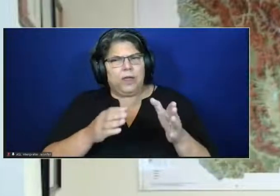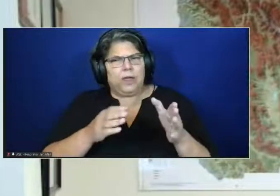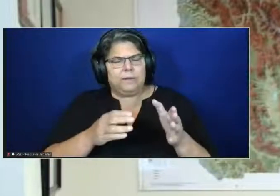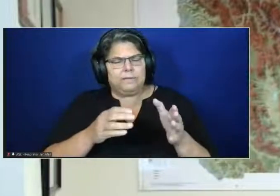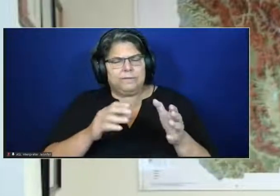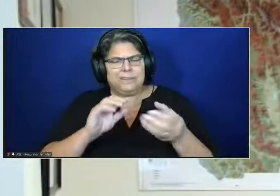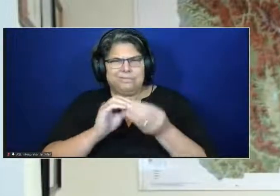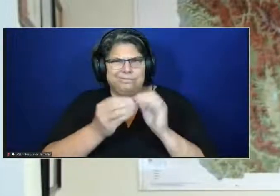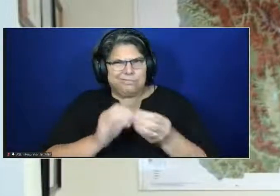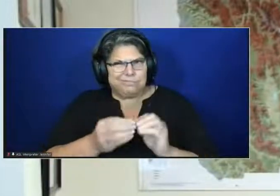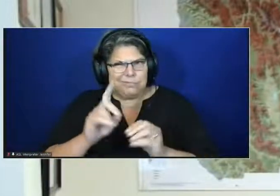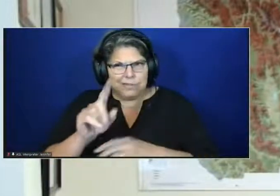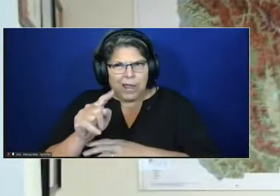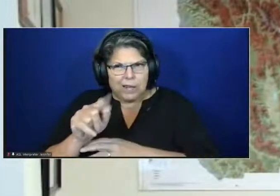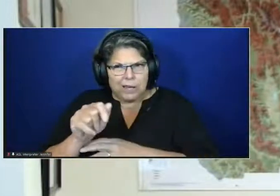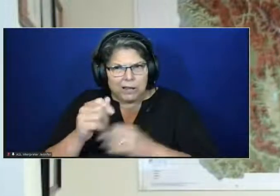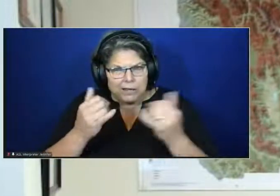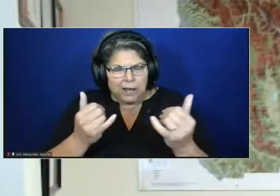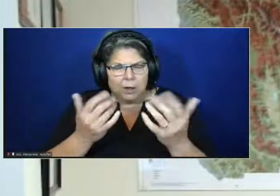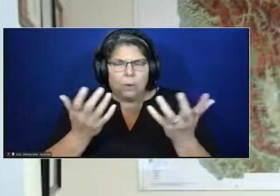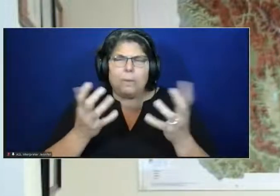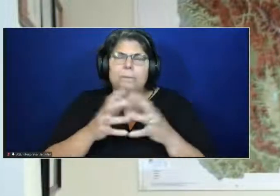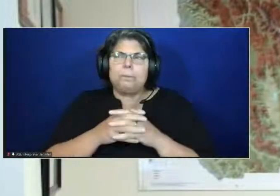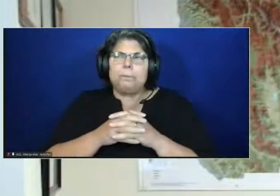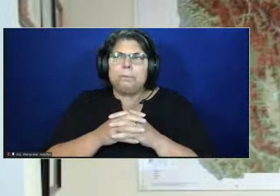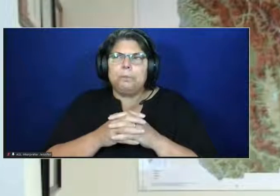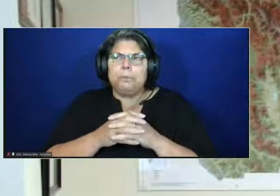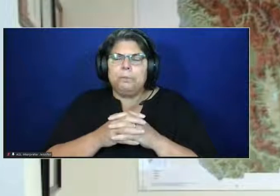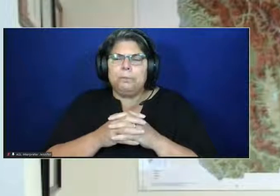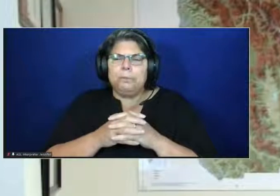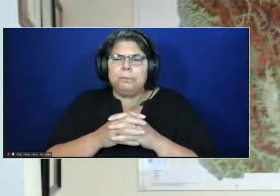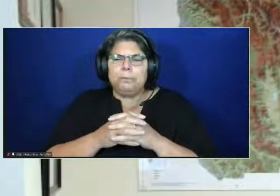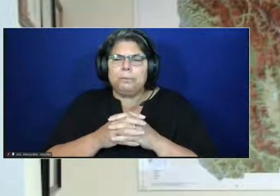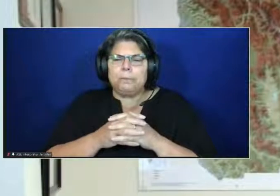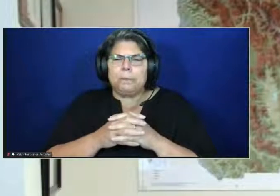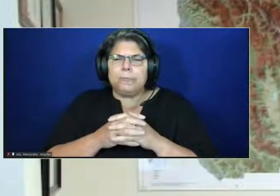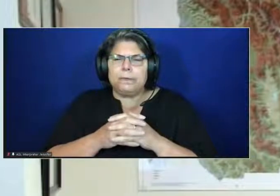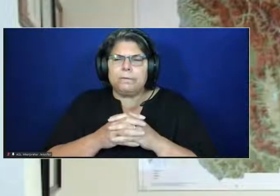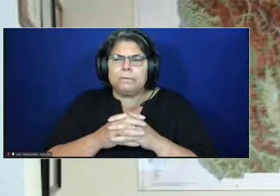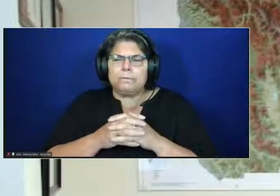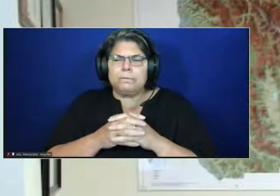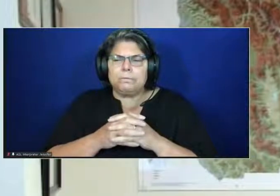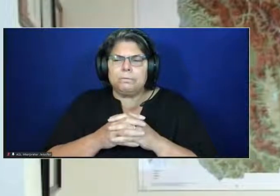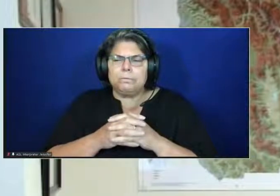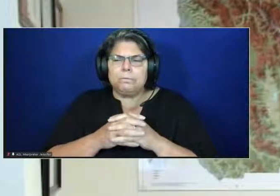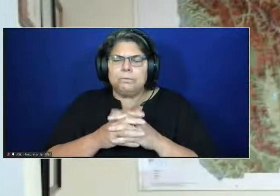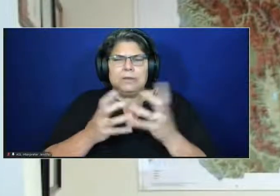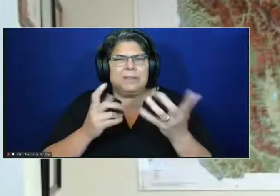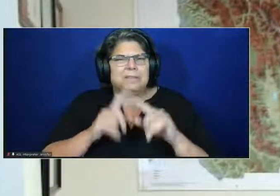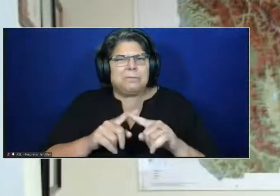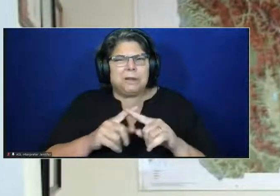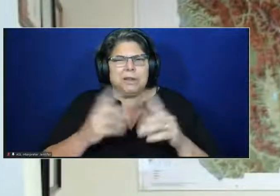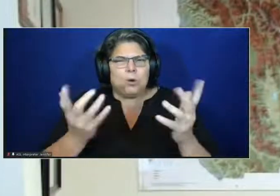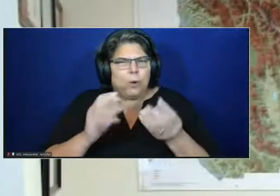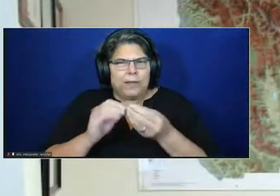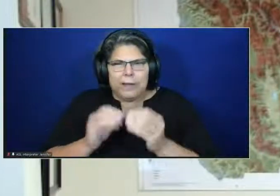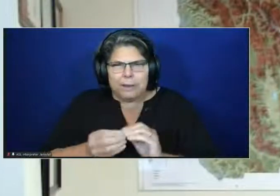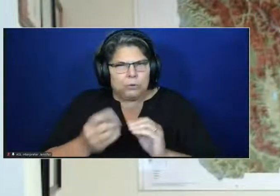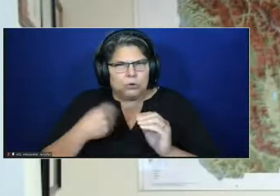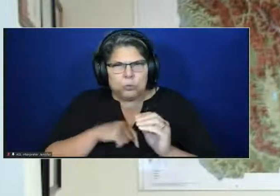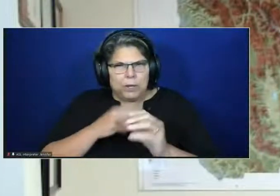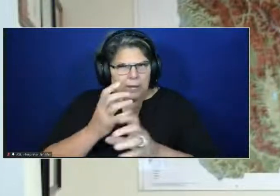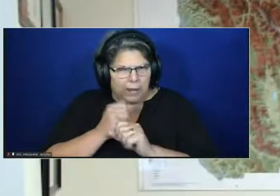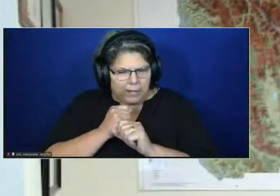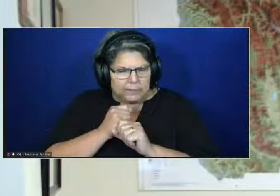say, well, depending upon what metrics are achieved, we may decide